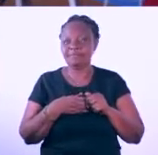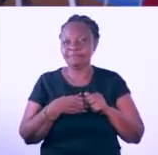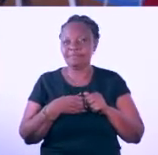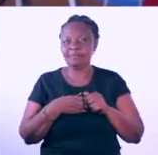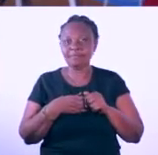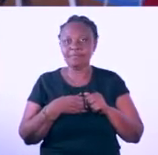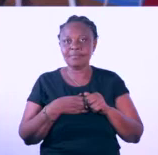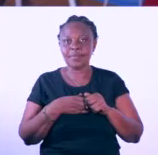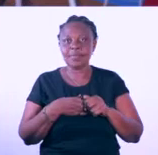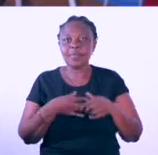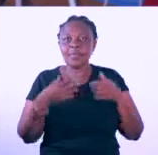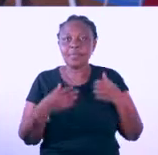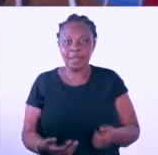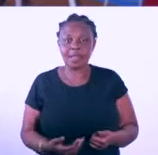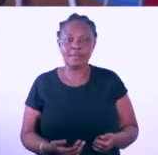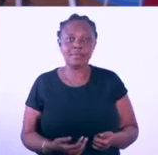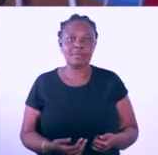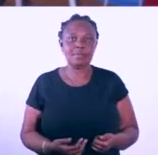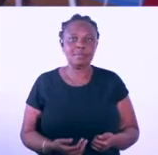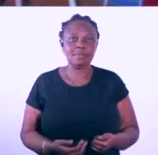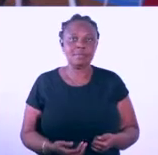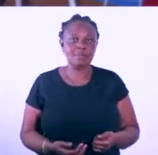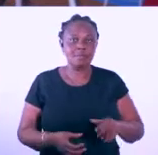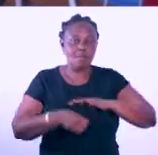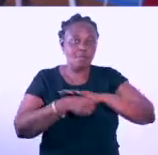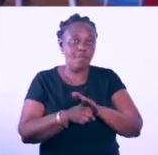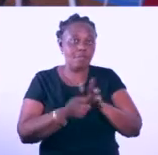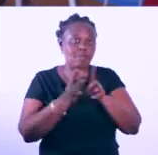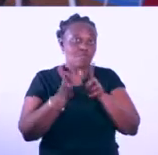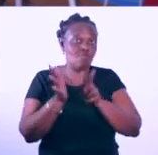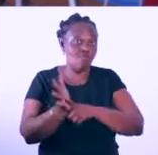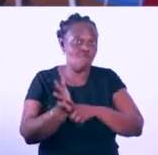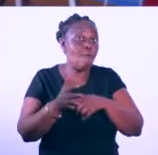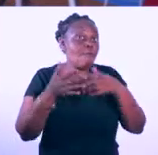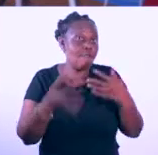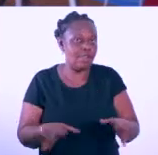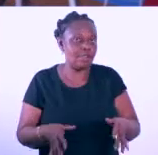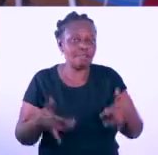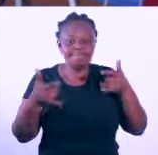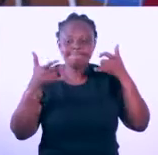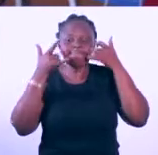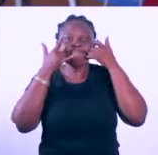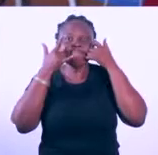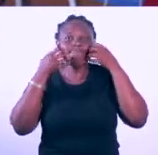And since we have observed the COVID protocols, let's remove our masks also.